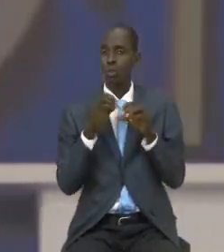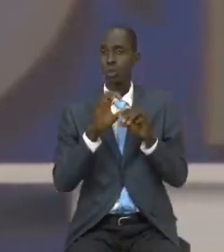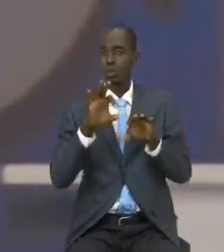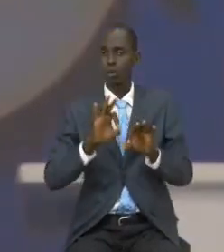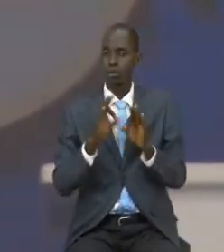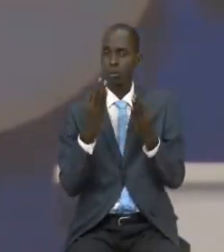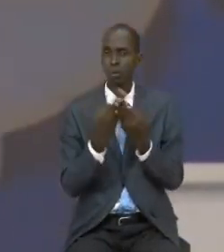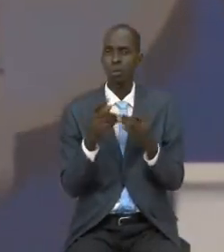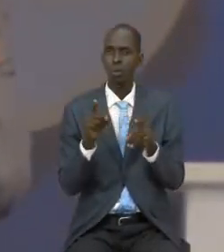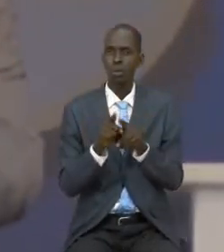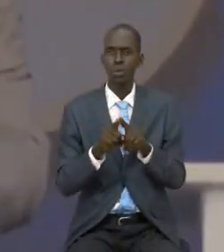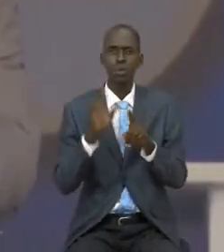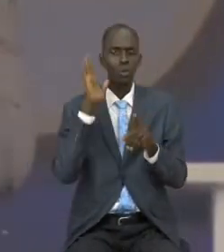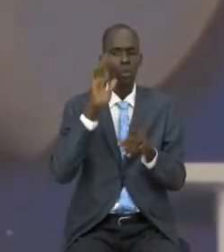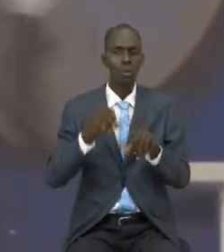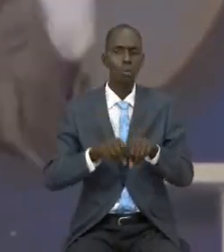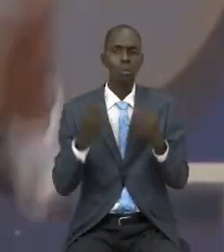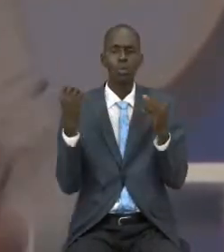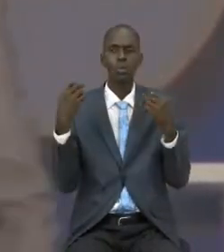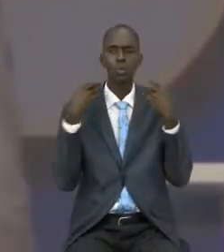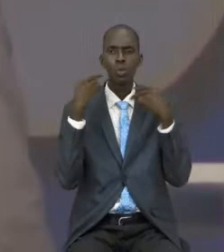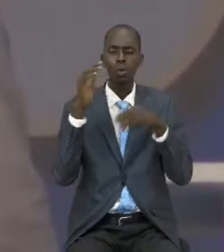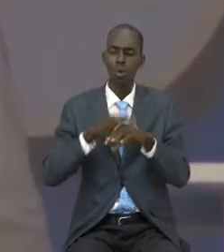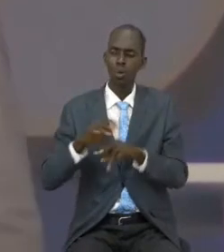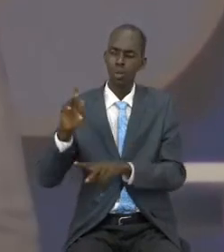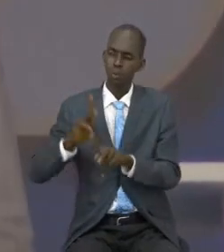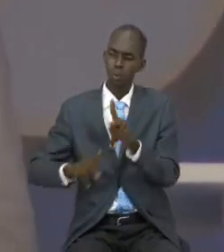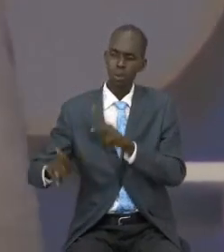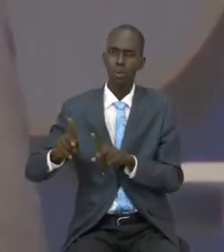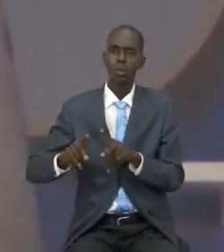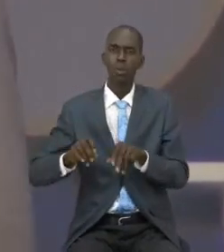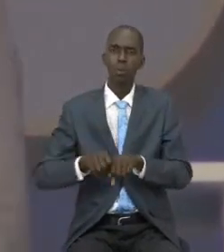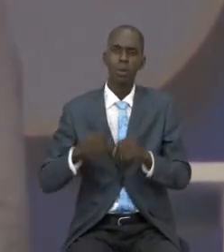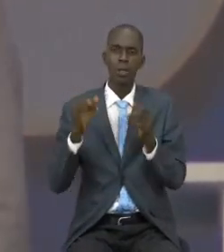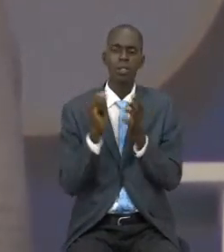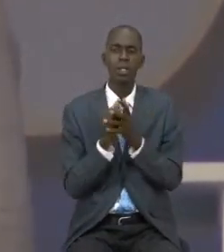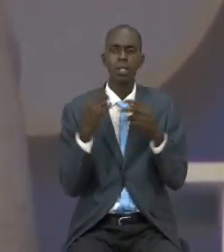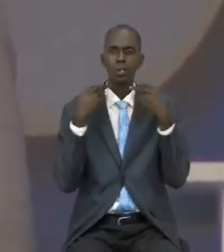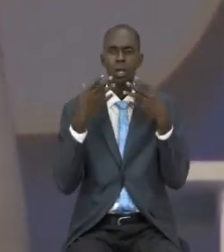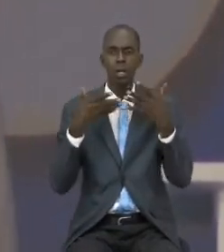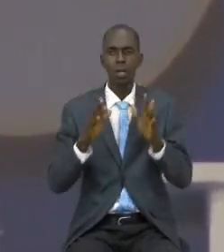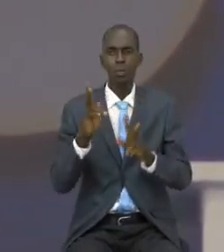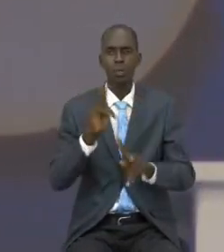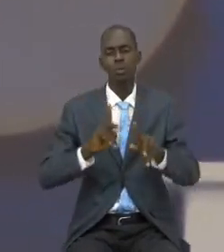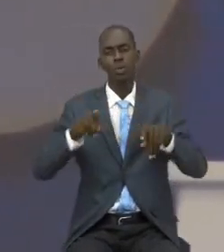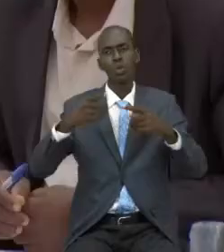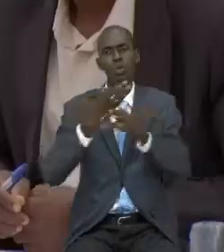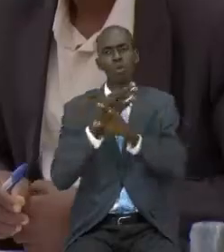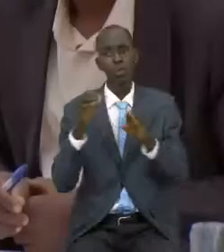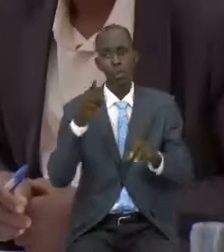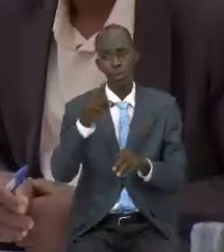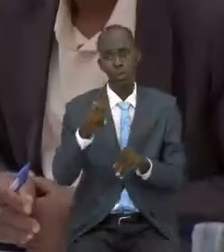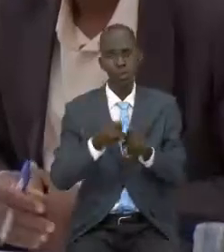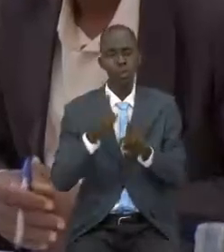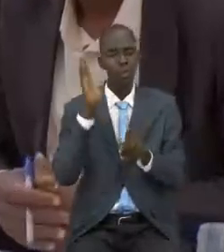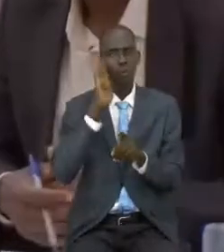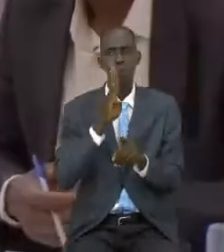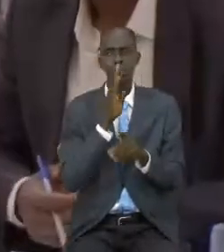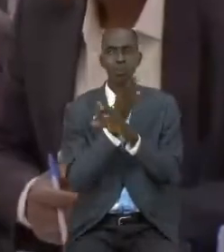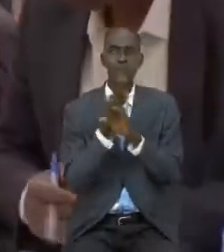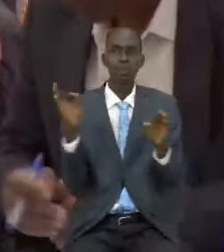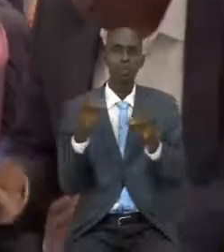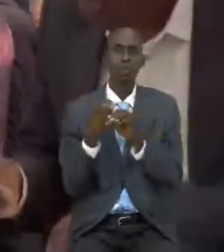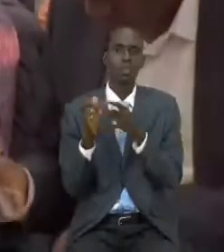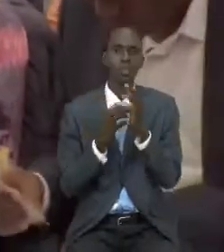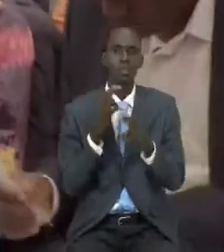whatever yoke you put on people. Break that yoke and let them go free, and you will go free too. Look at